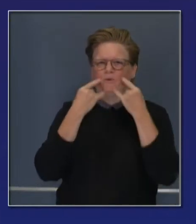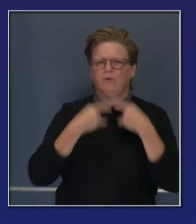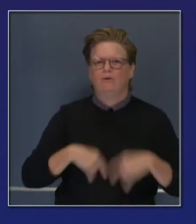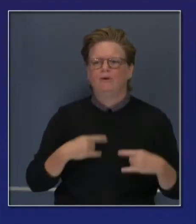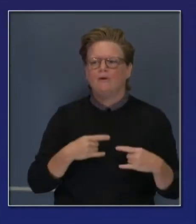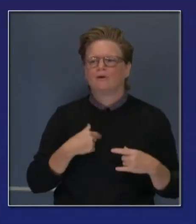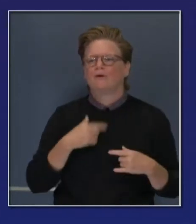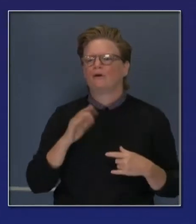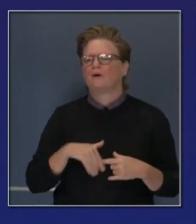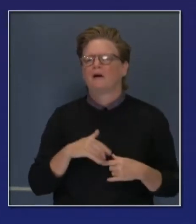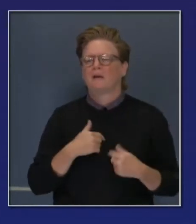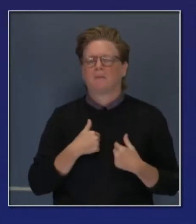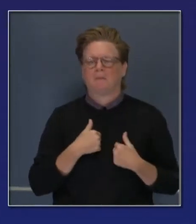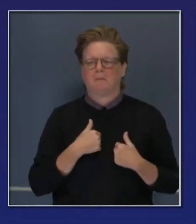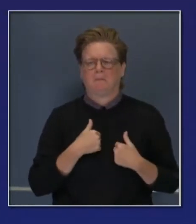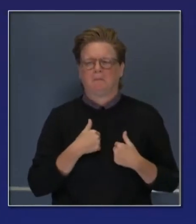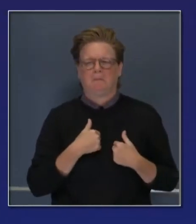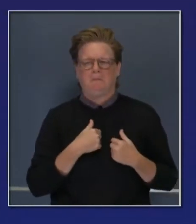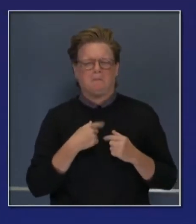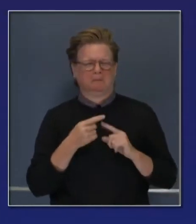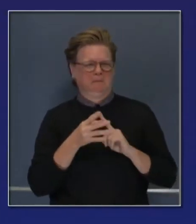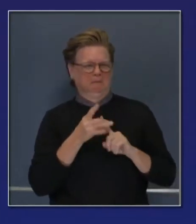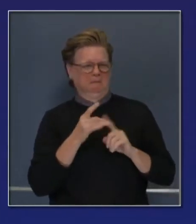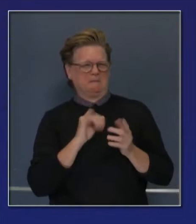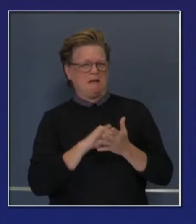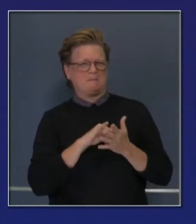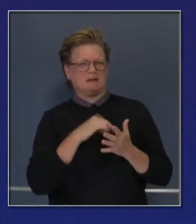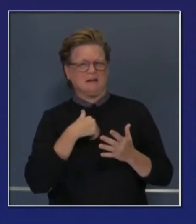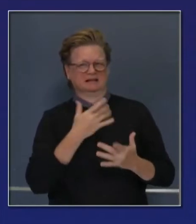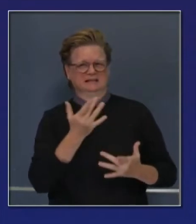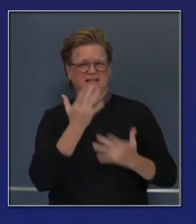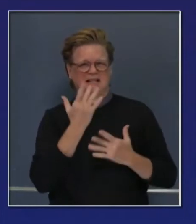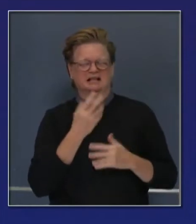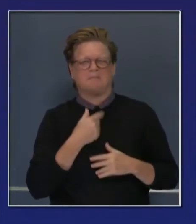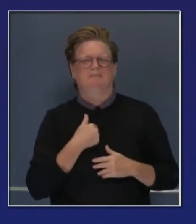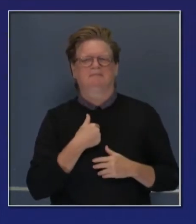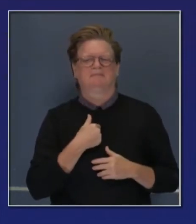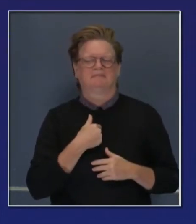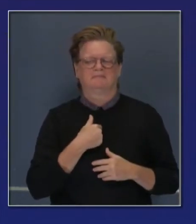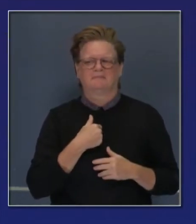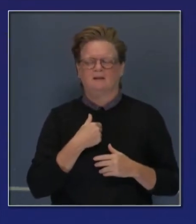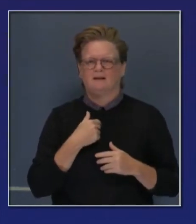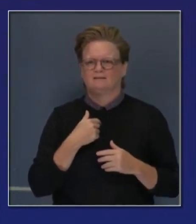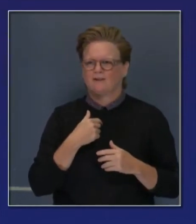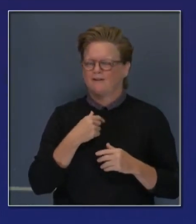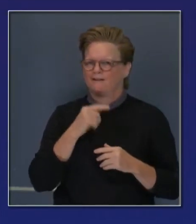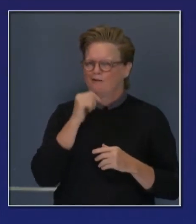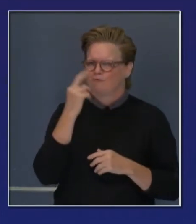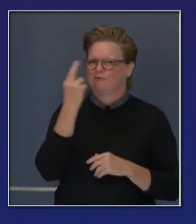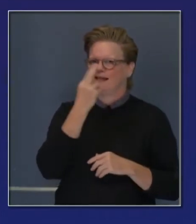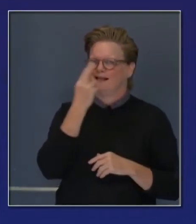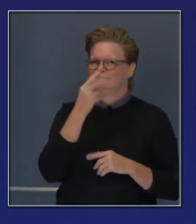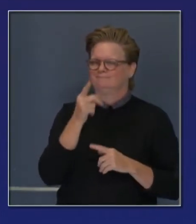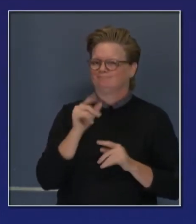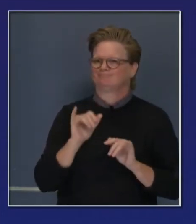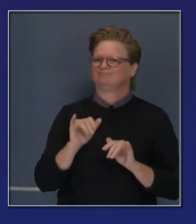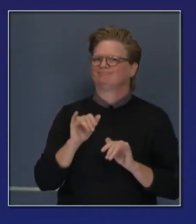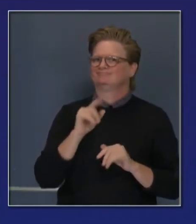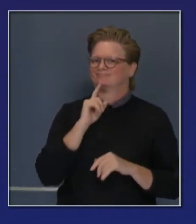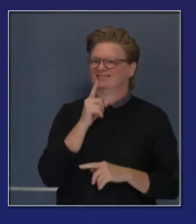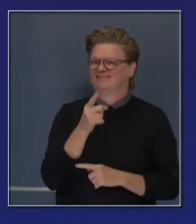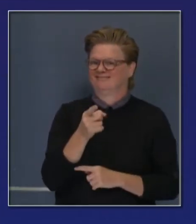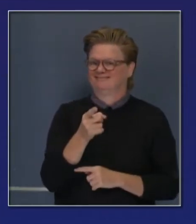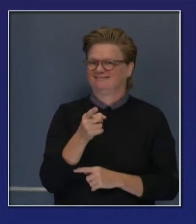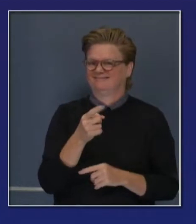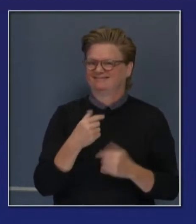that they themselves will contract COVID-19, but the possibility of significantly spreading COVID